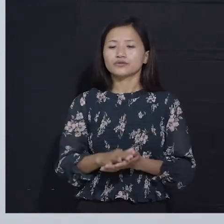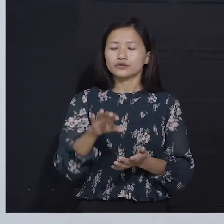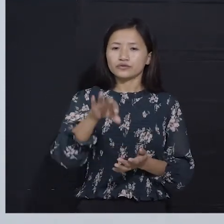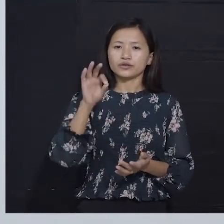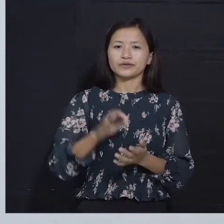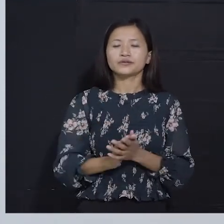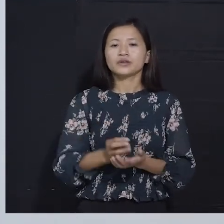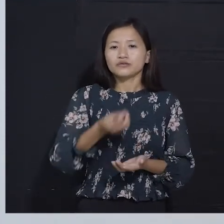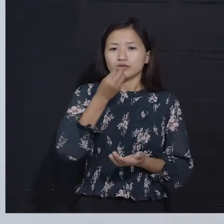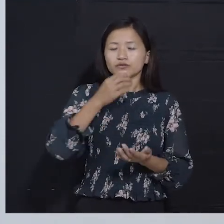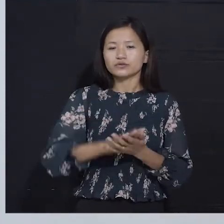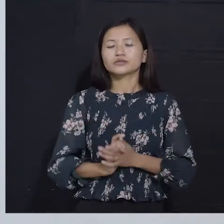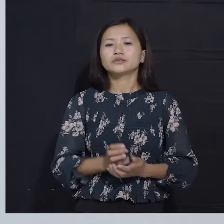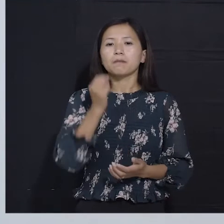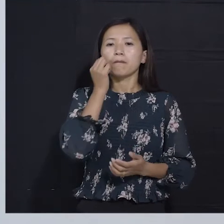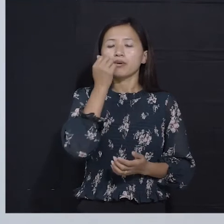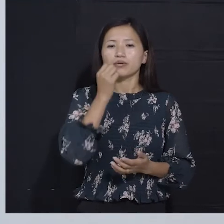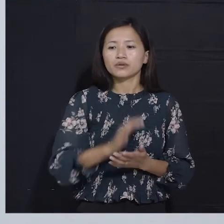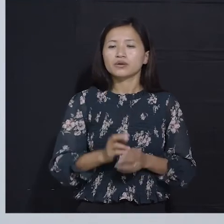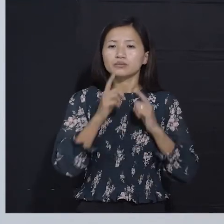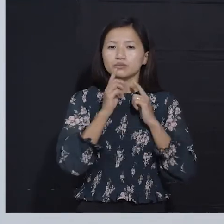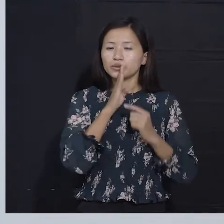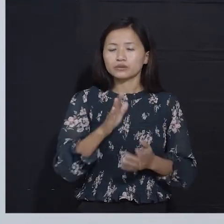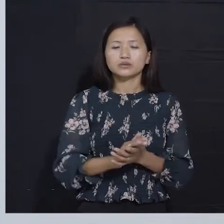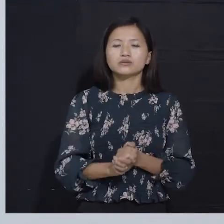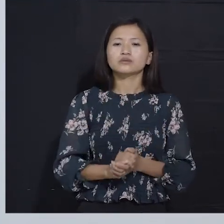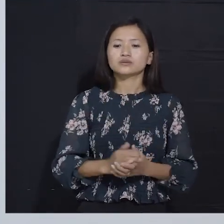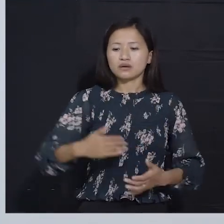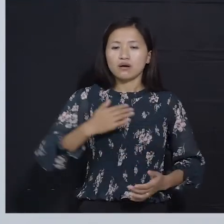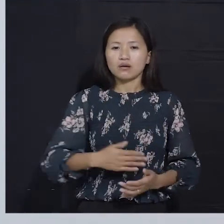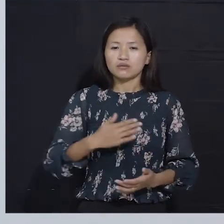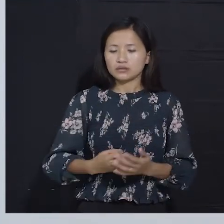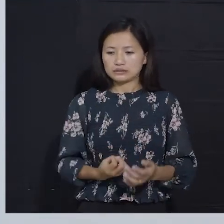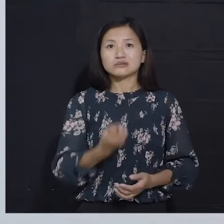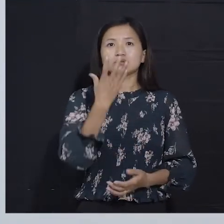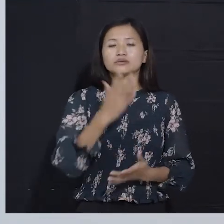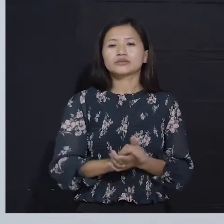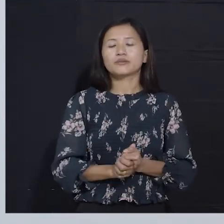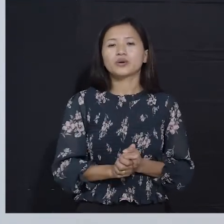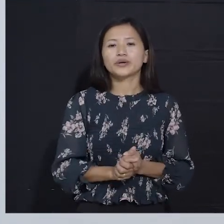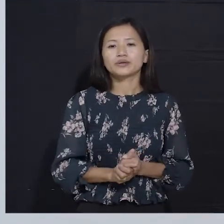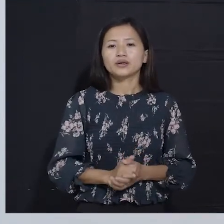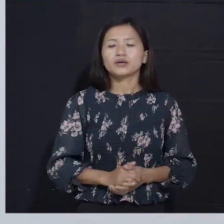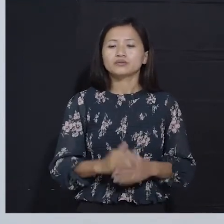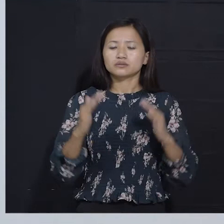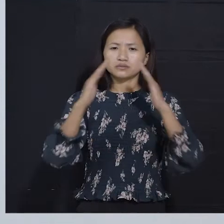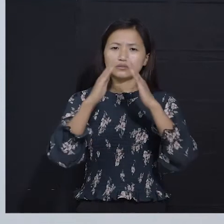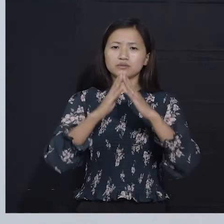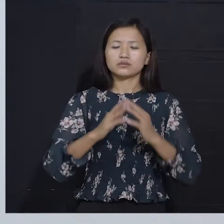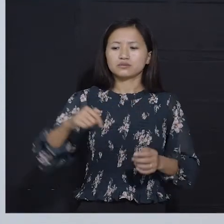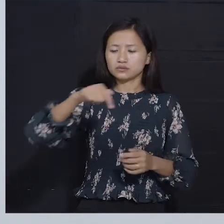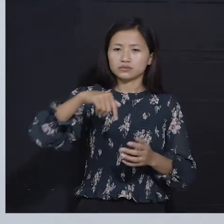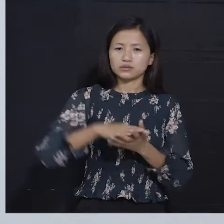find food for this boy because he was hungry. It was already morning. And unlike the time that you were at home, no one will